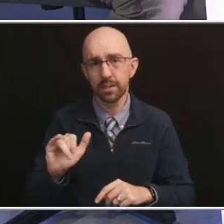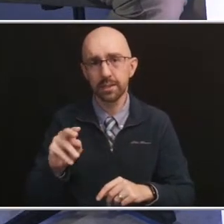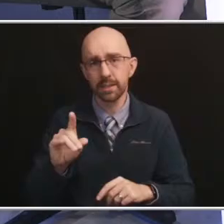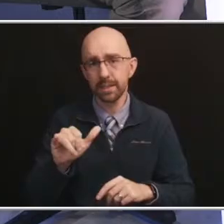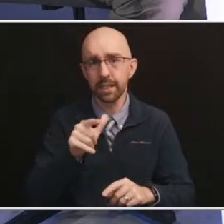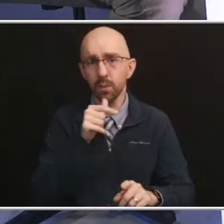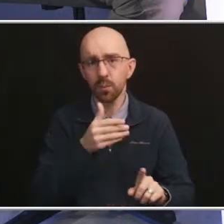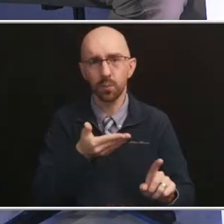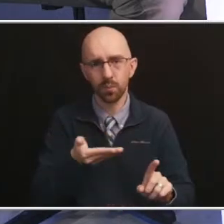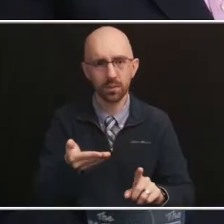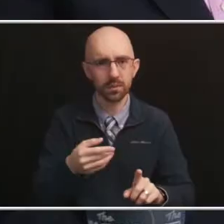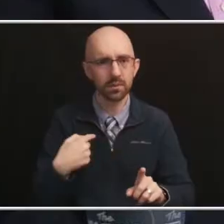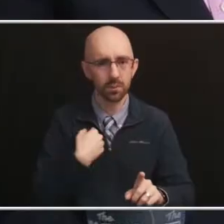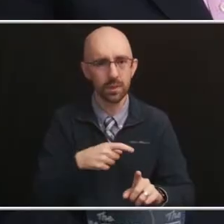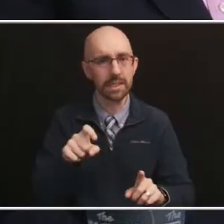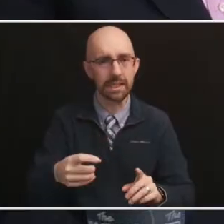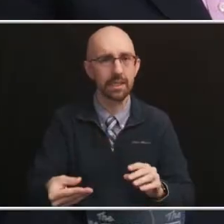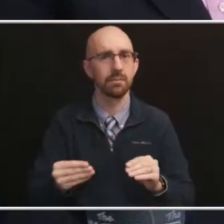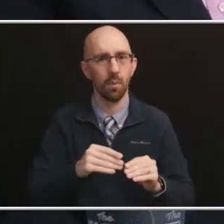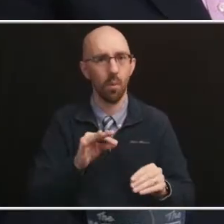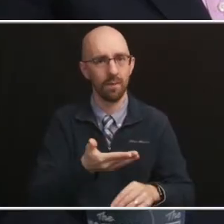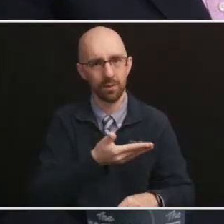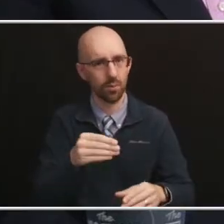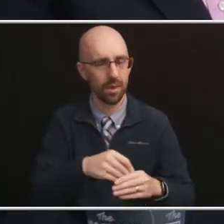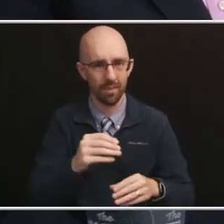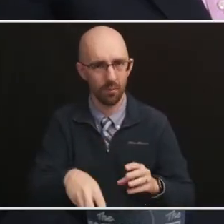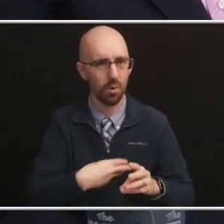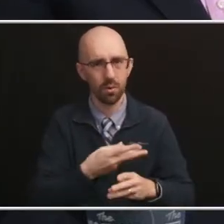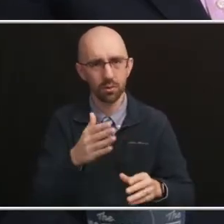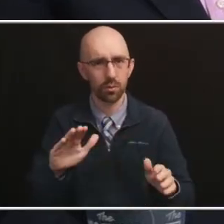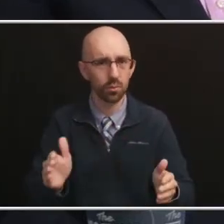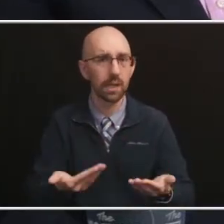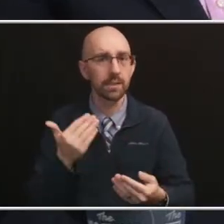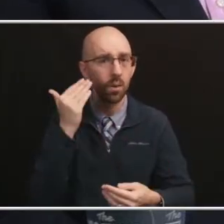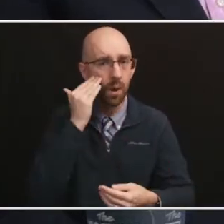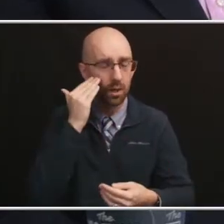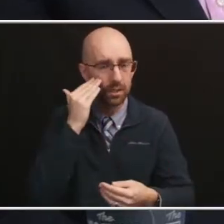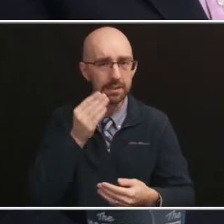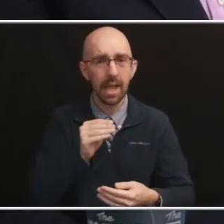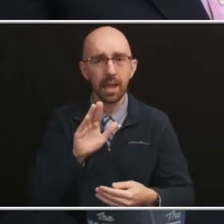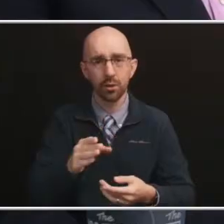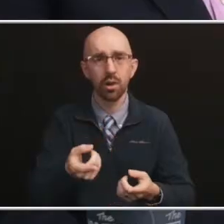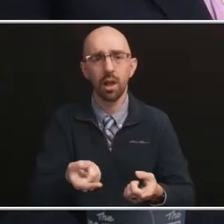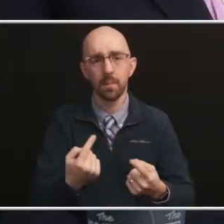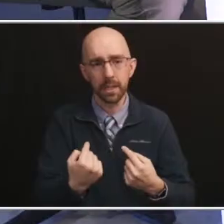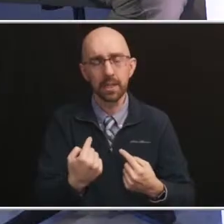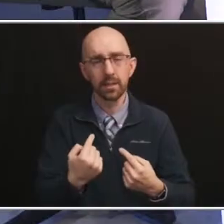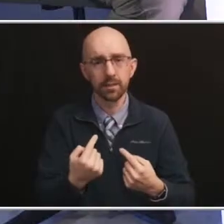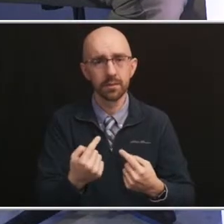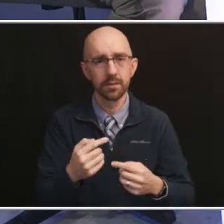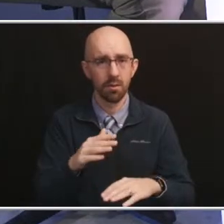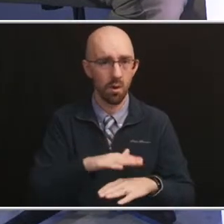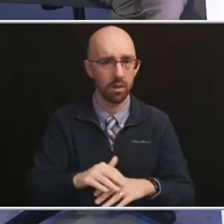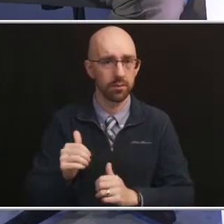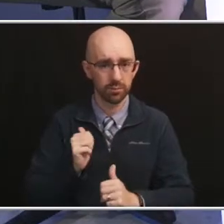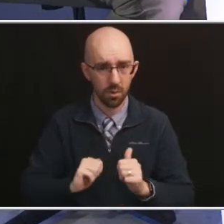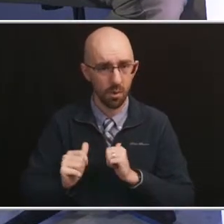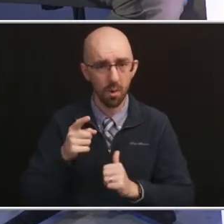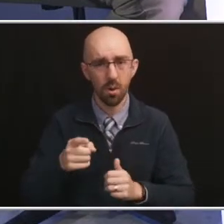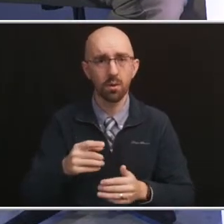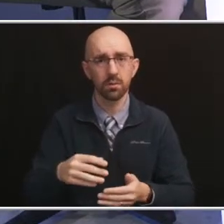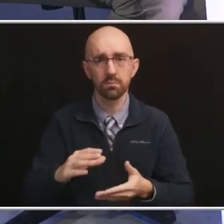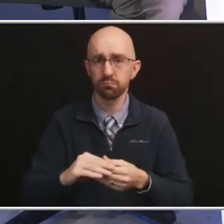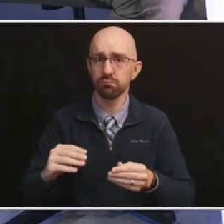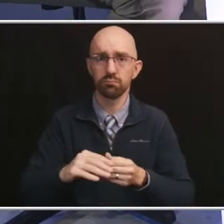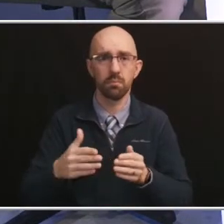people we need more of you in this world, because you're raising awareness, and you're coming on the show, you're talking publicly. Just